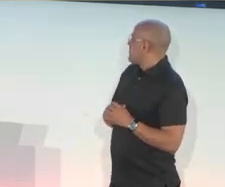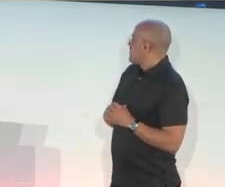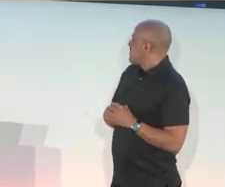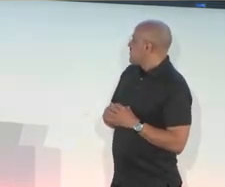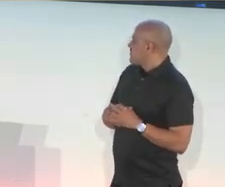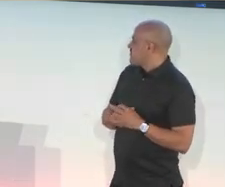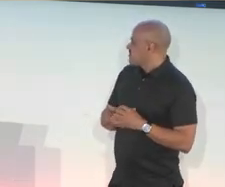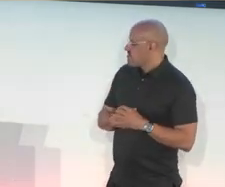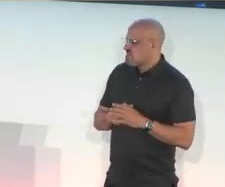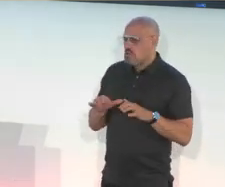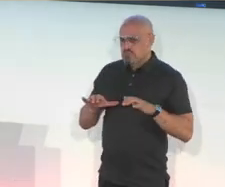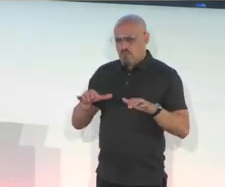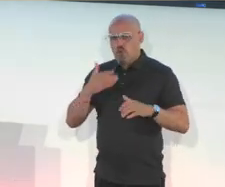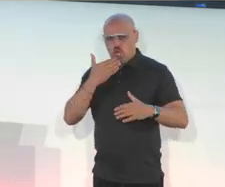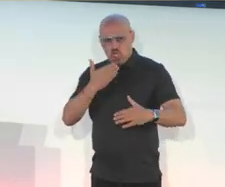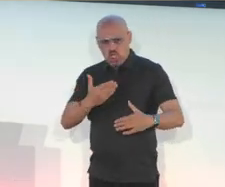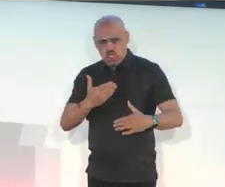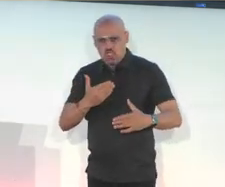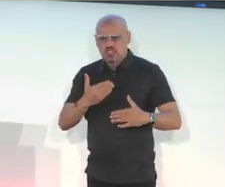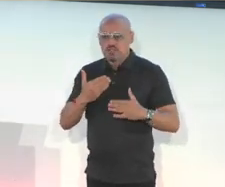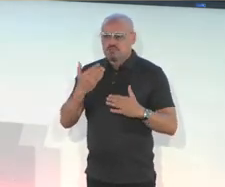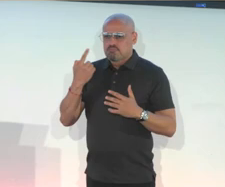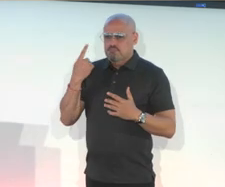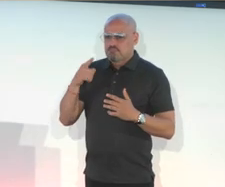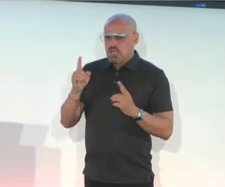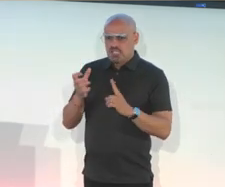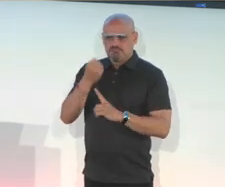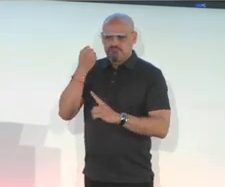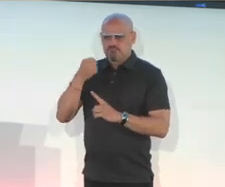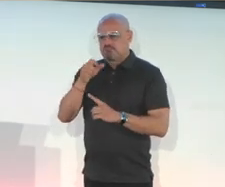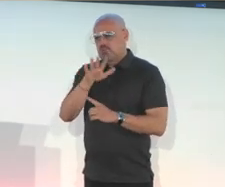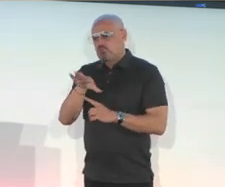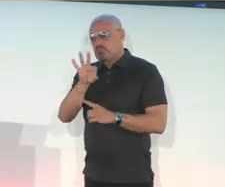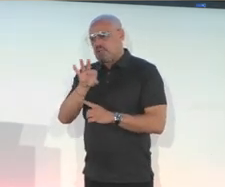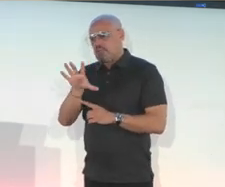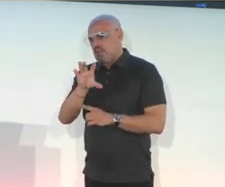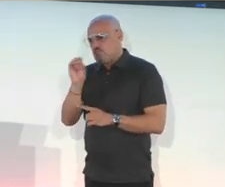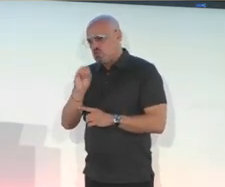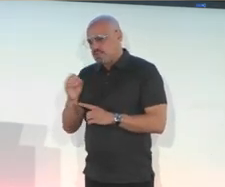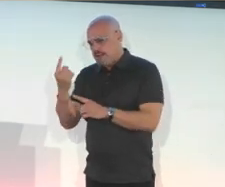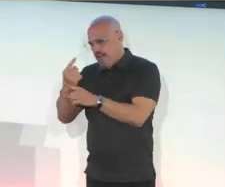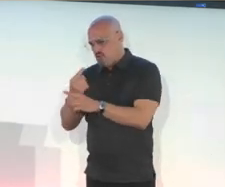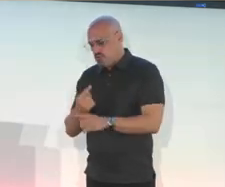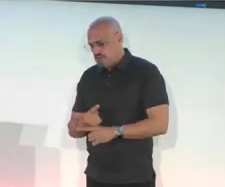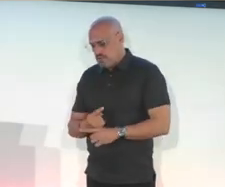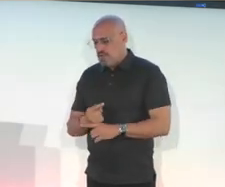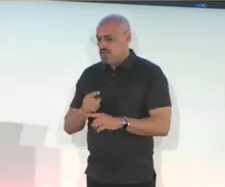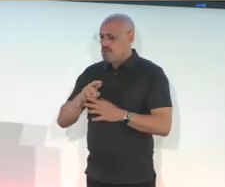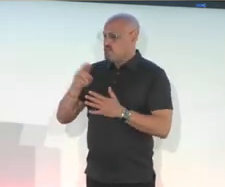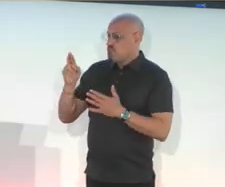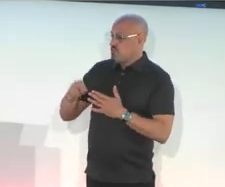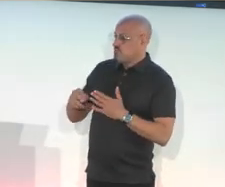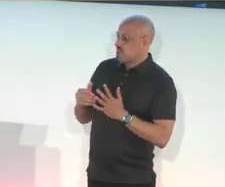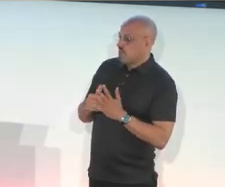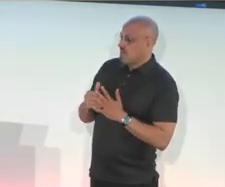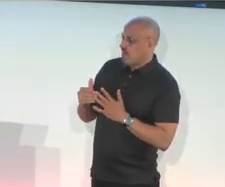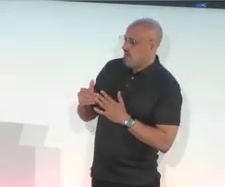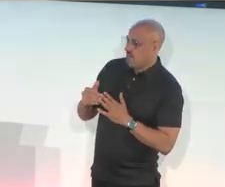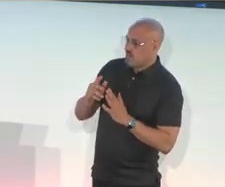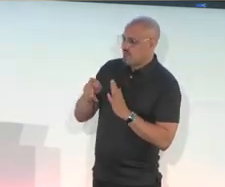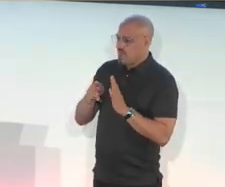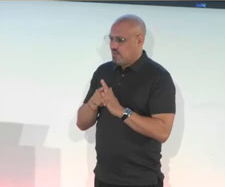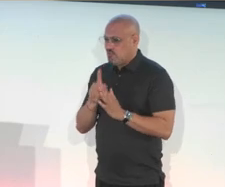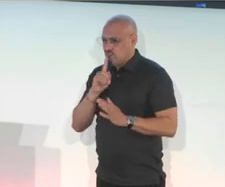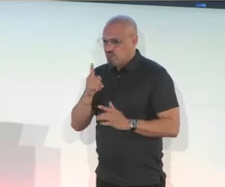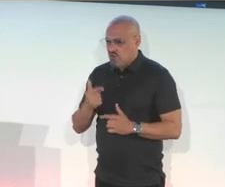It performed phenomenally well on Grid by achieving around 95% accuracy, but the result obtained on videos taken in real